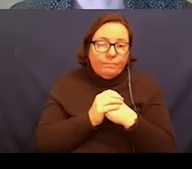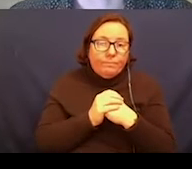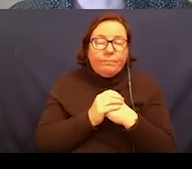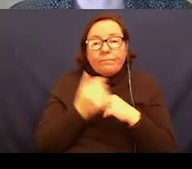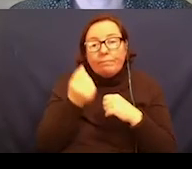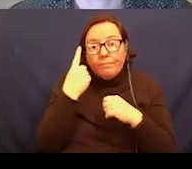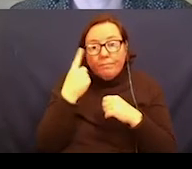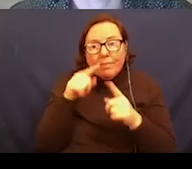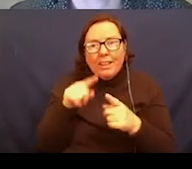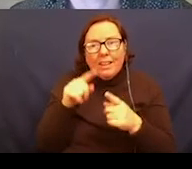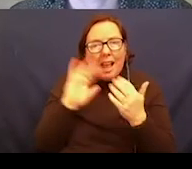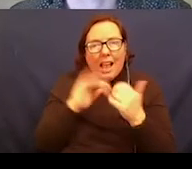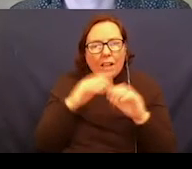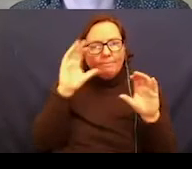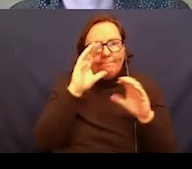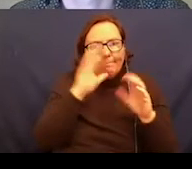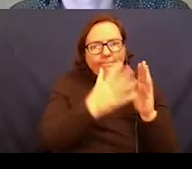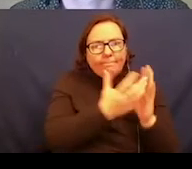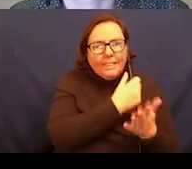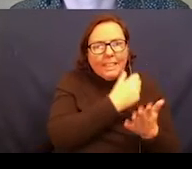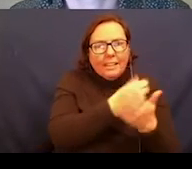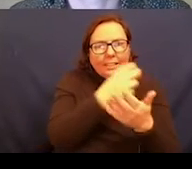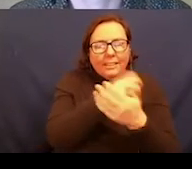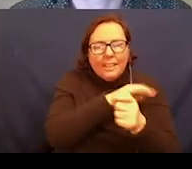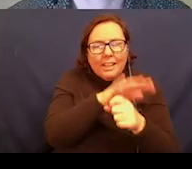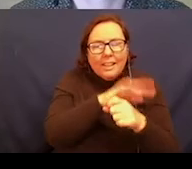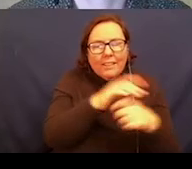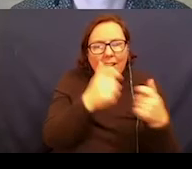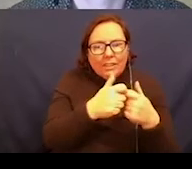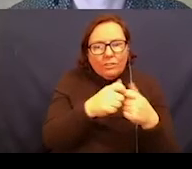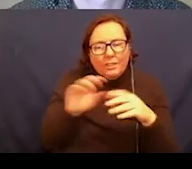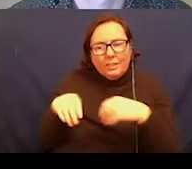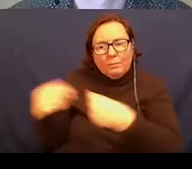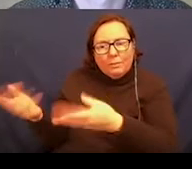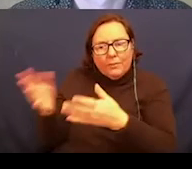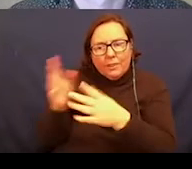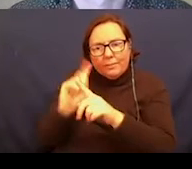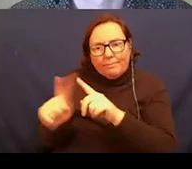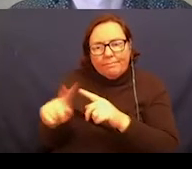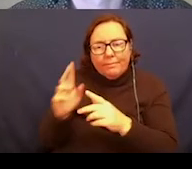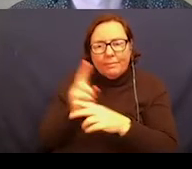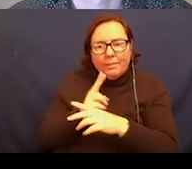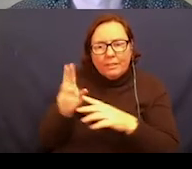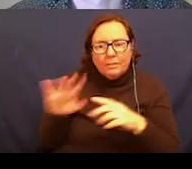But where does Eversource get the electricity that it provides to its customers?